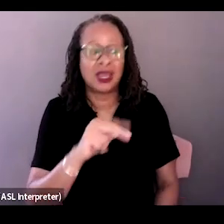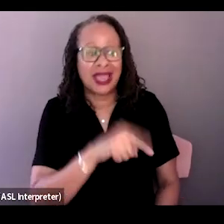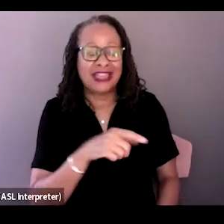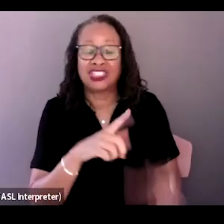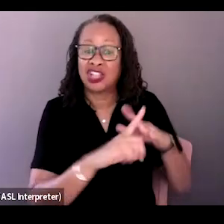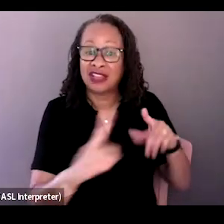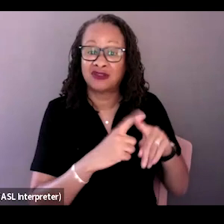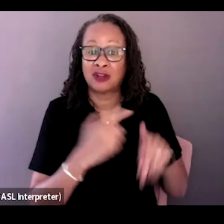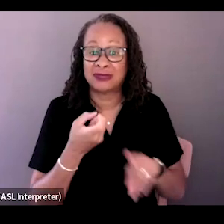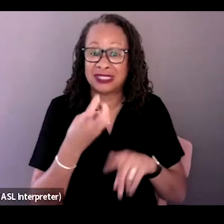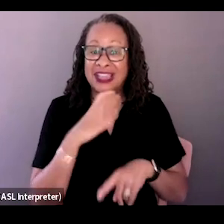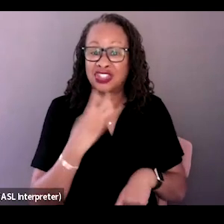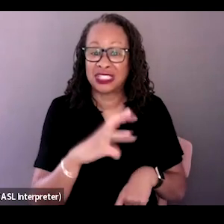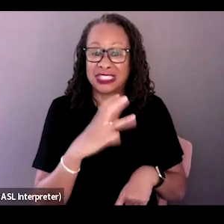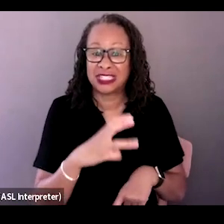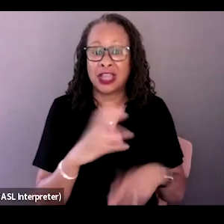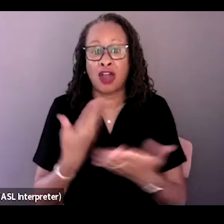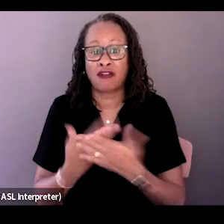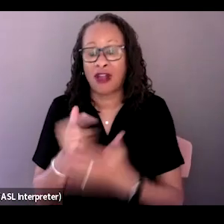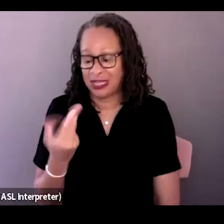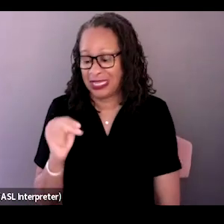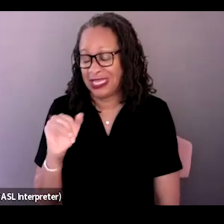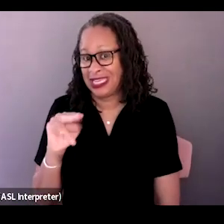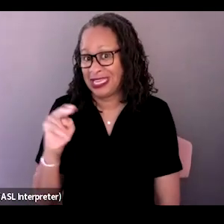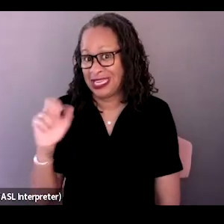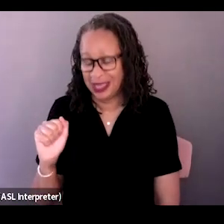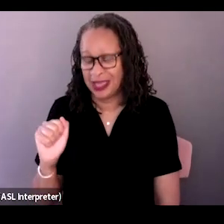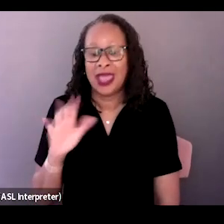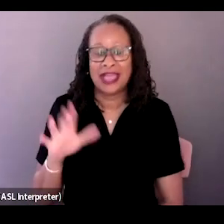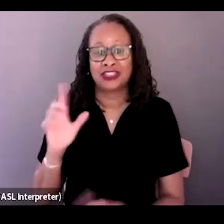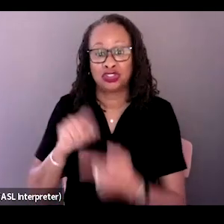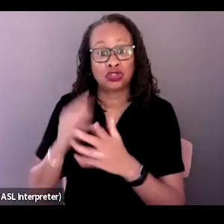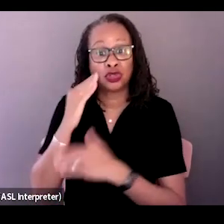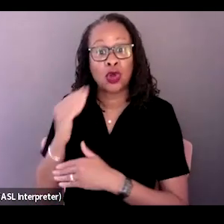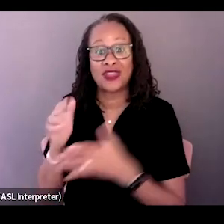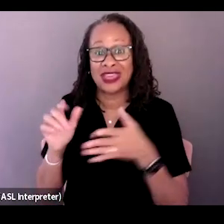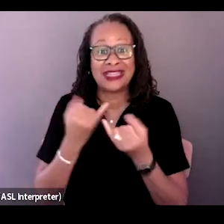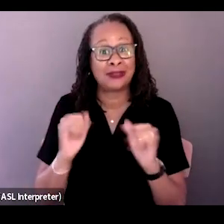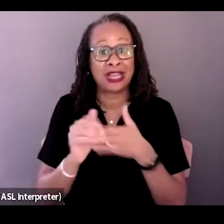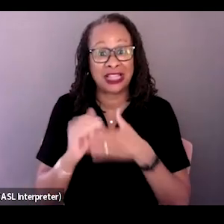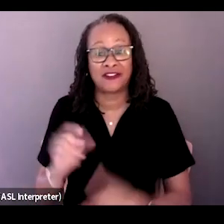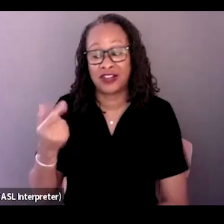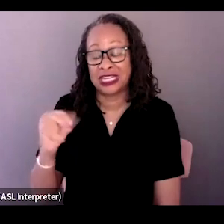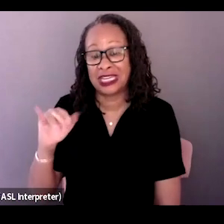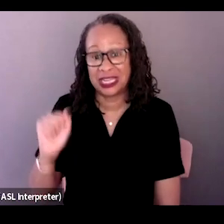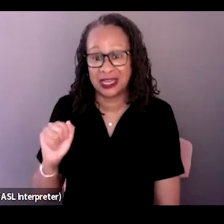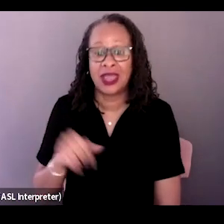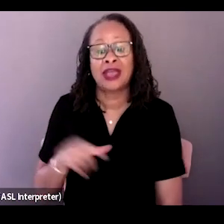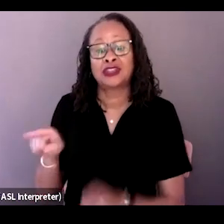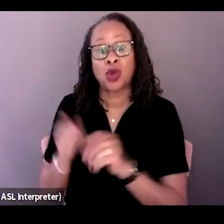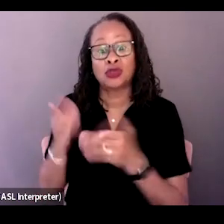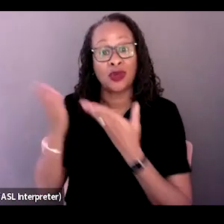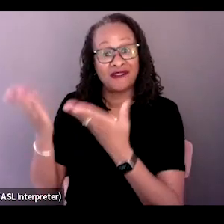Guinea, got to know Sékou Touré, who was the first independent leader of the independent Guinea. Through Sékou Touré, where she also was advising him, she